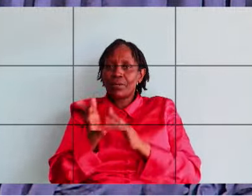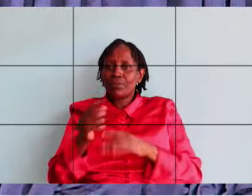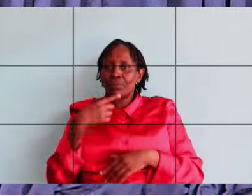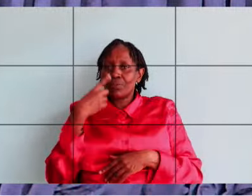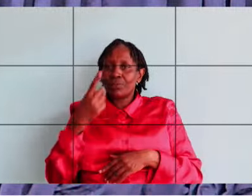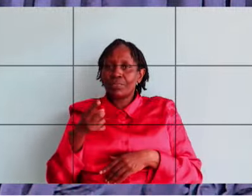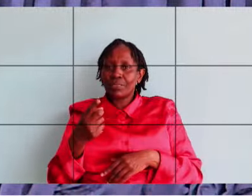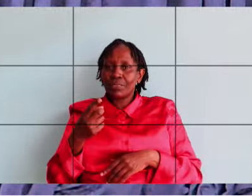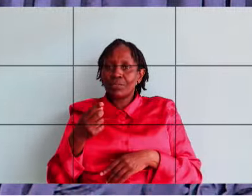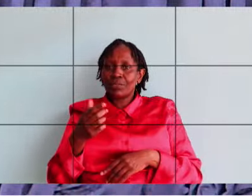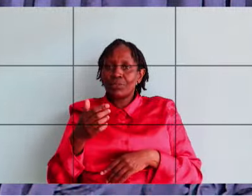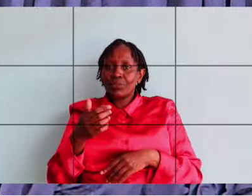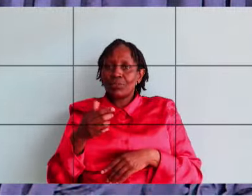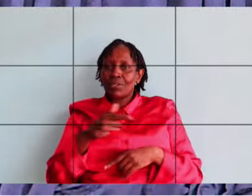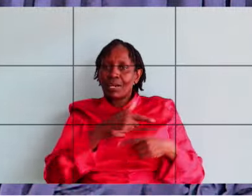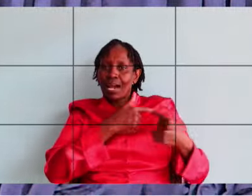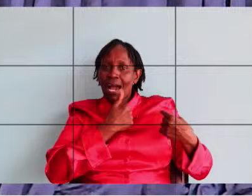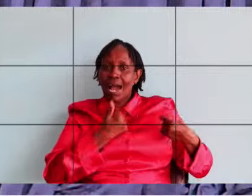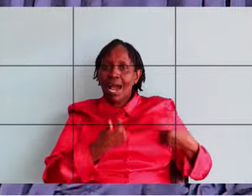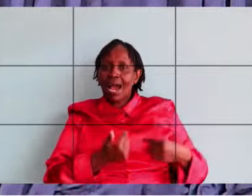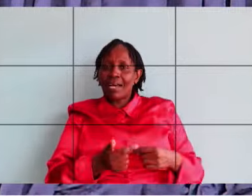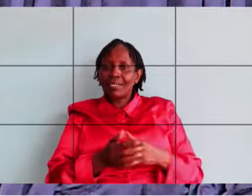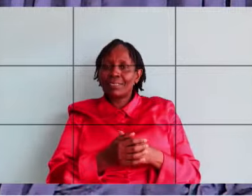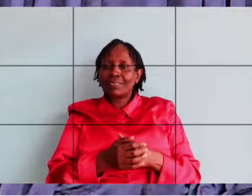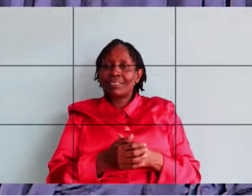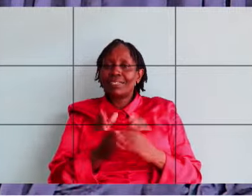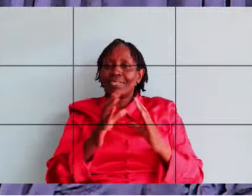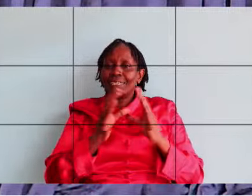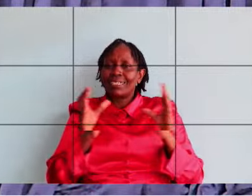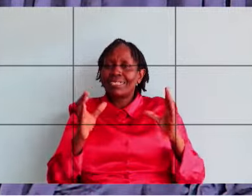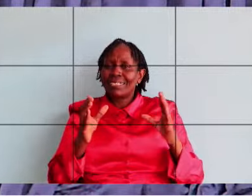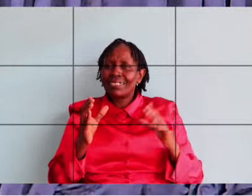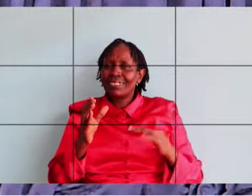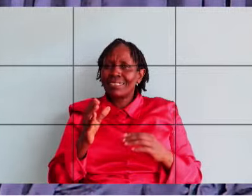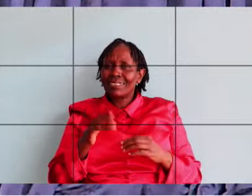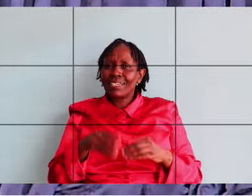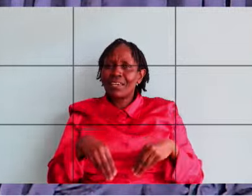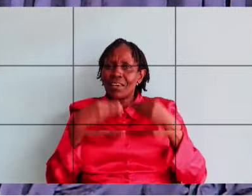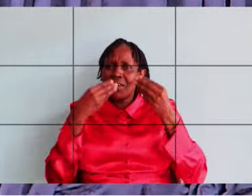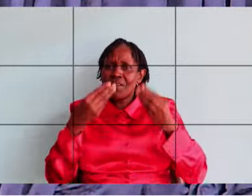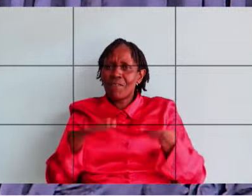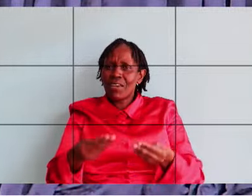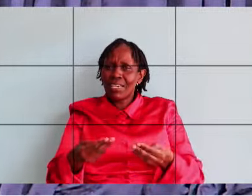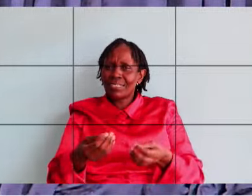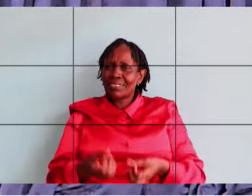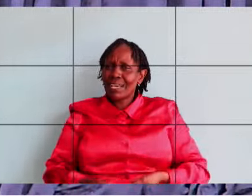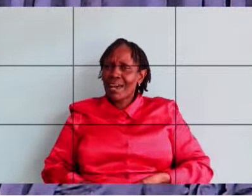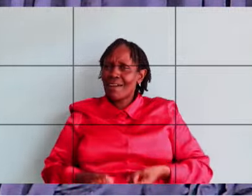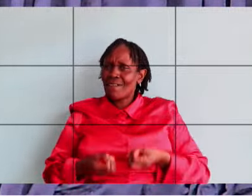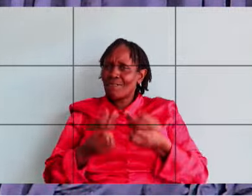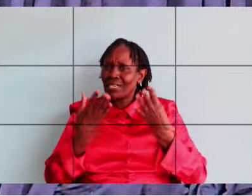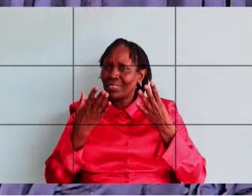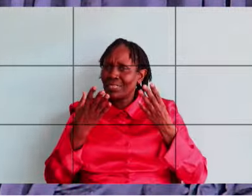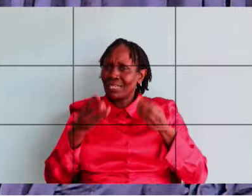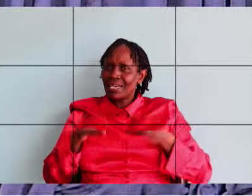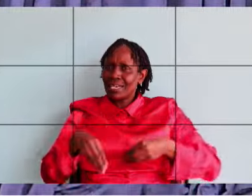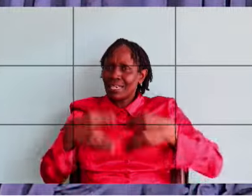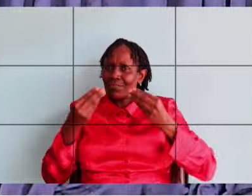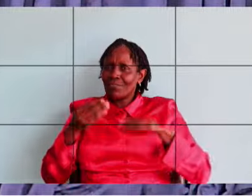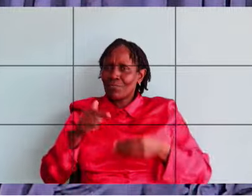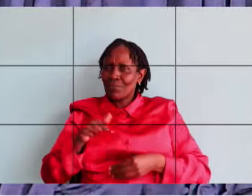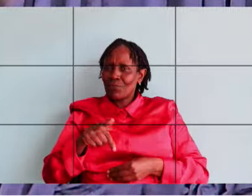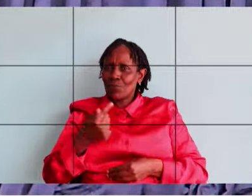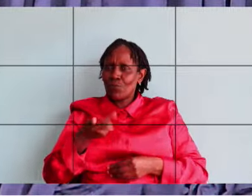of love and in great generosity, they sacrificed themselves. They first gave themselves to God, and then